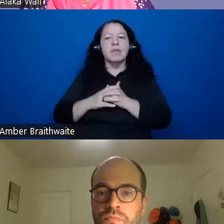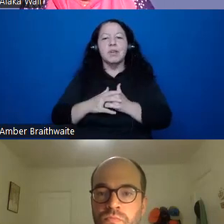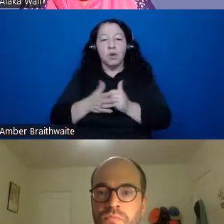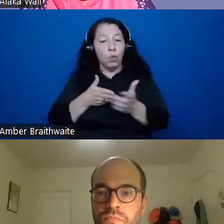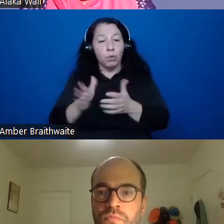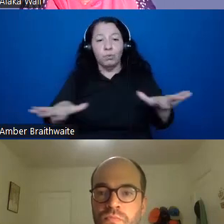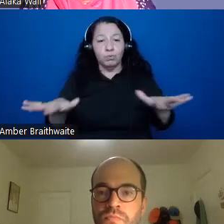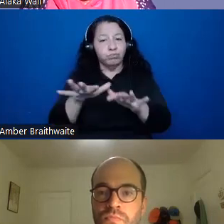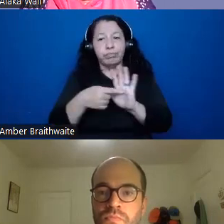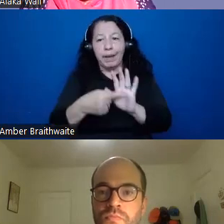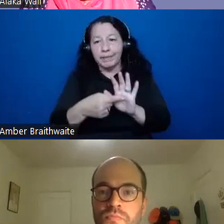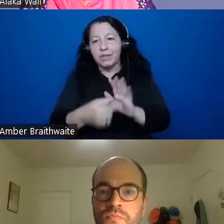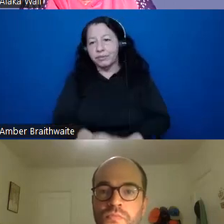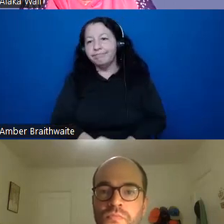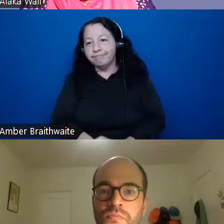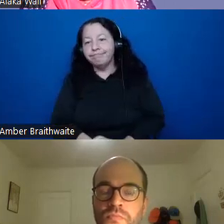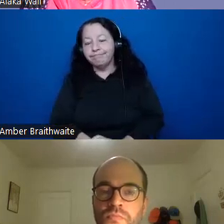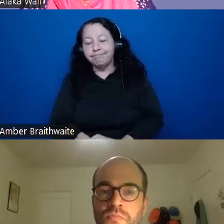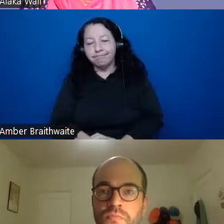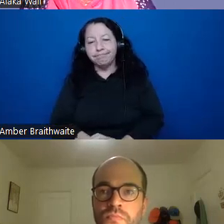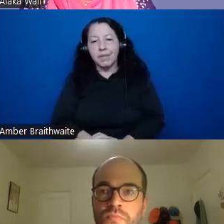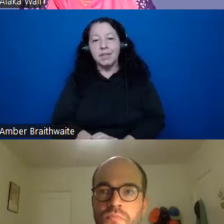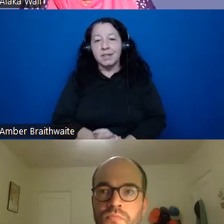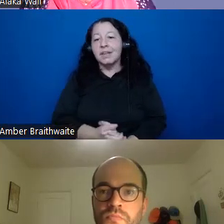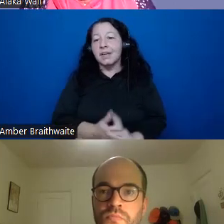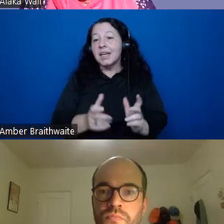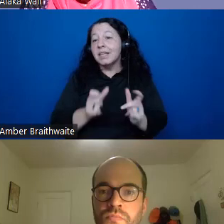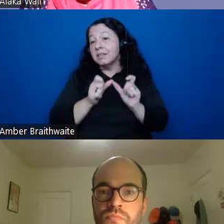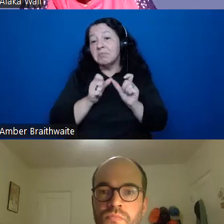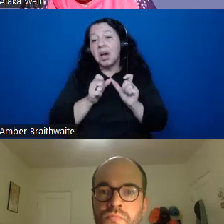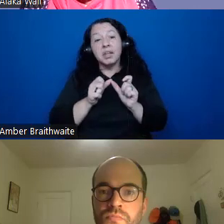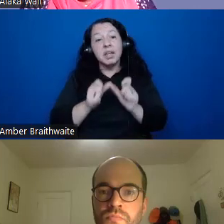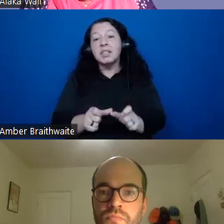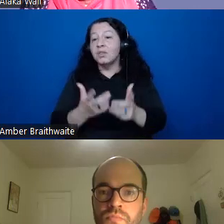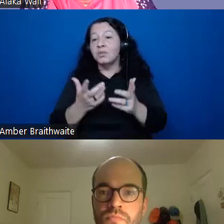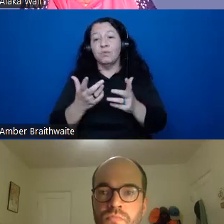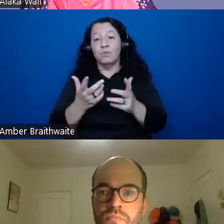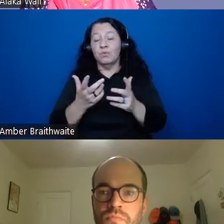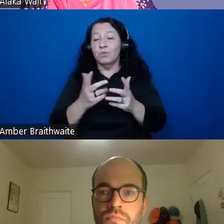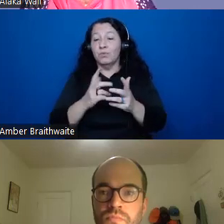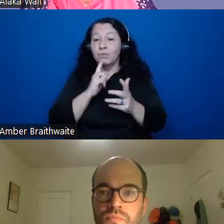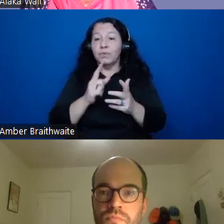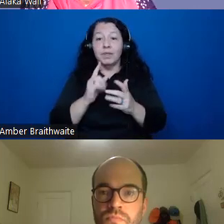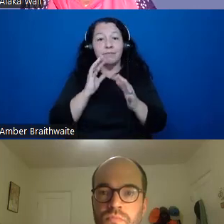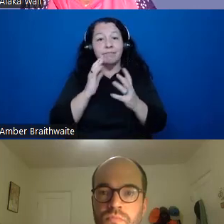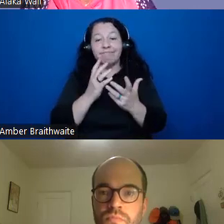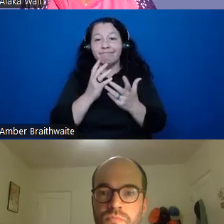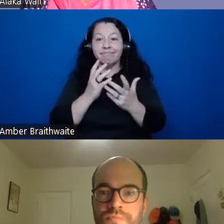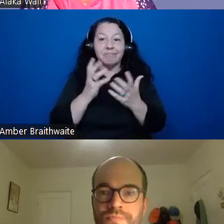so it's a big continued vibrant part of Native American